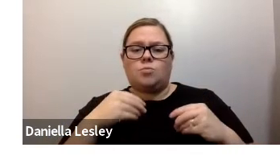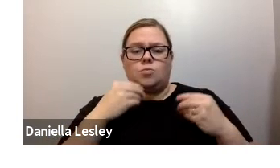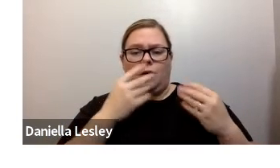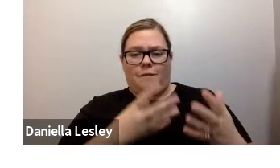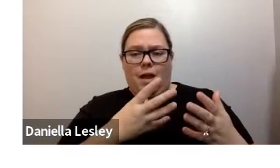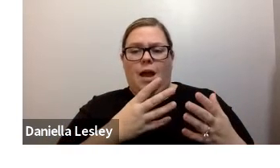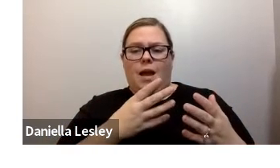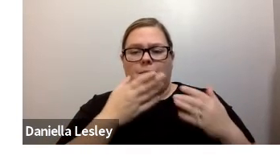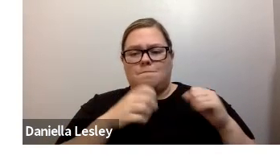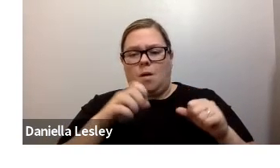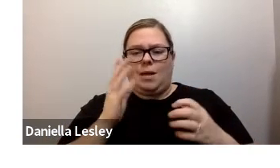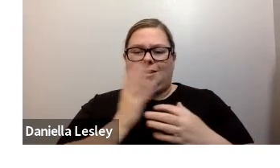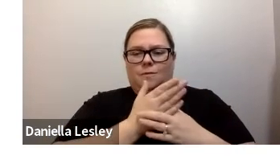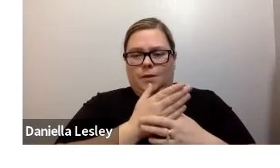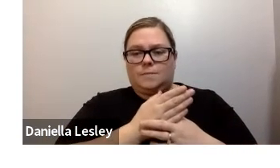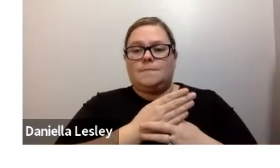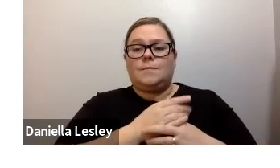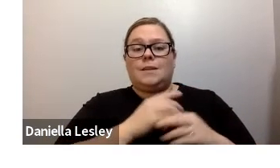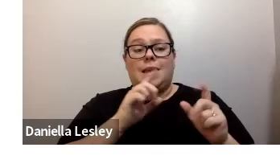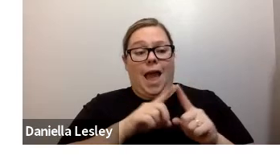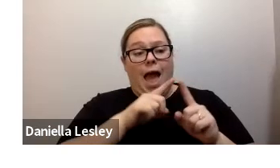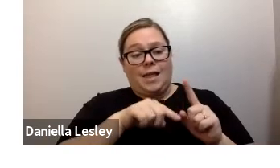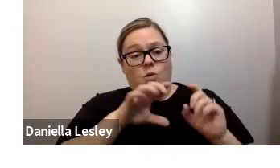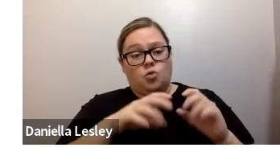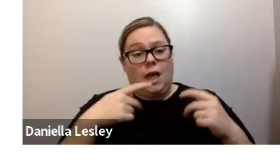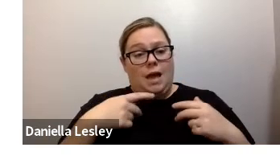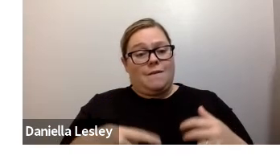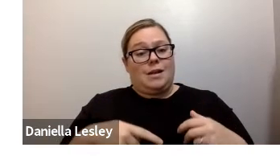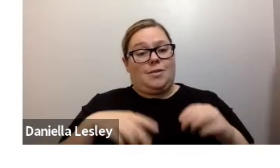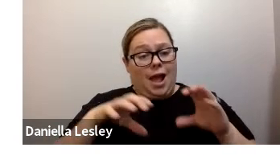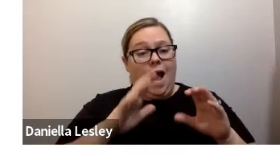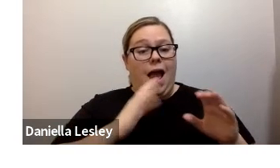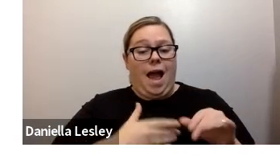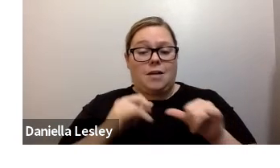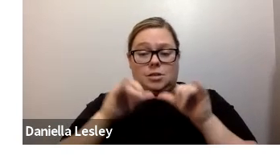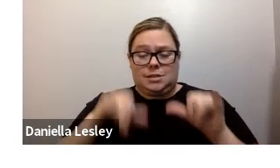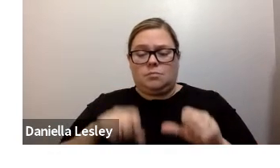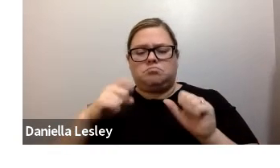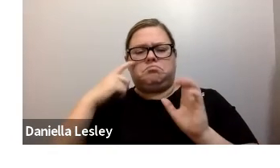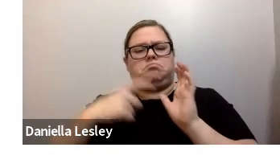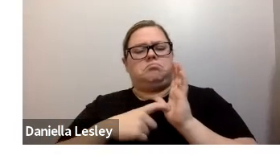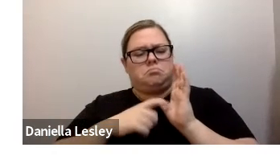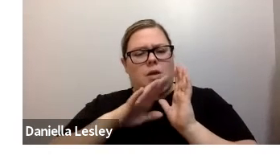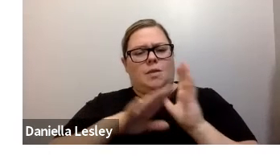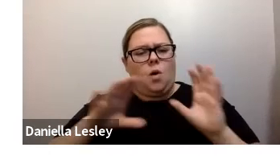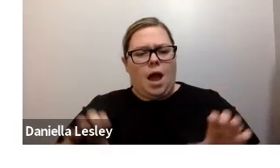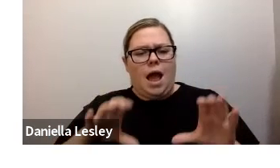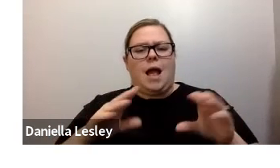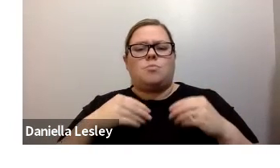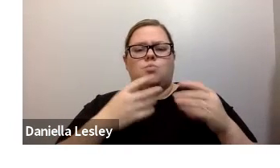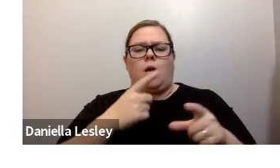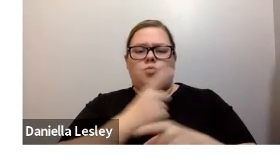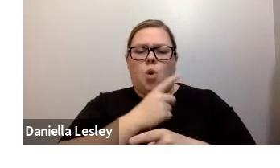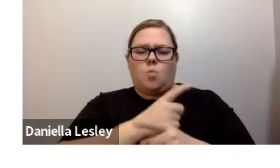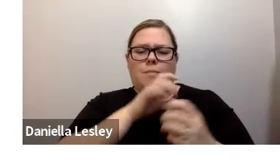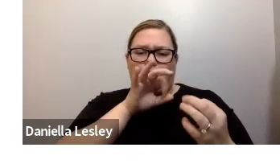intervention. So basically, as they were doing their physical activity, our system could detect their activity and provide appropriate